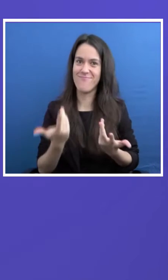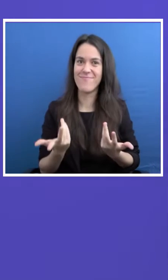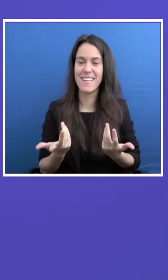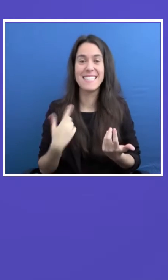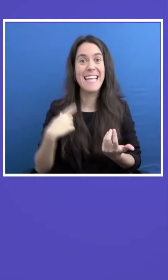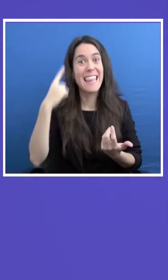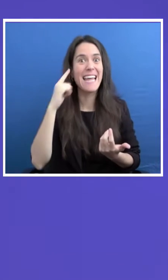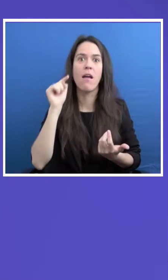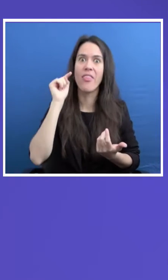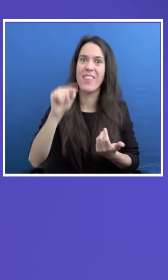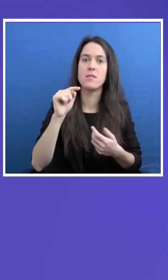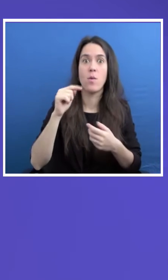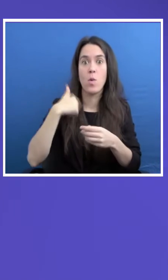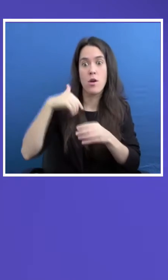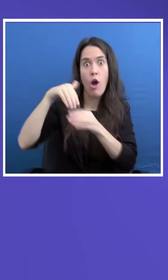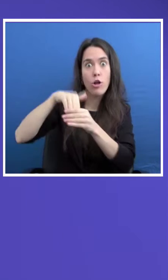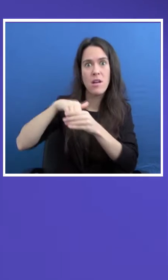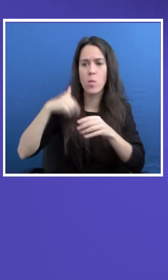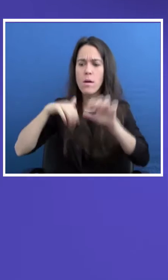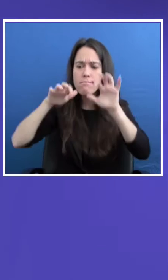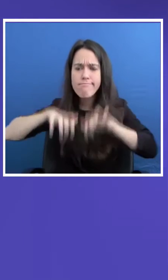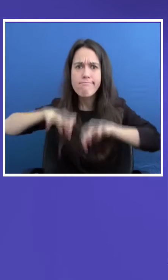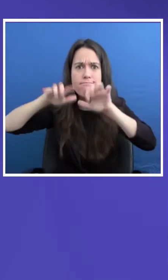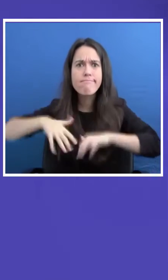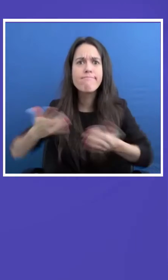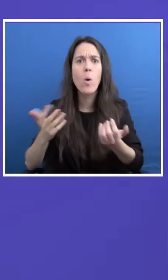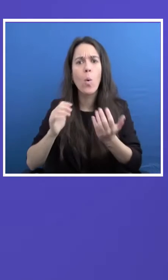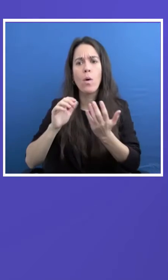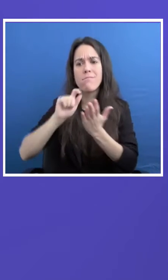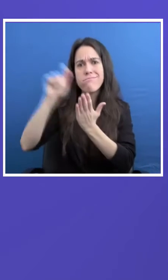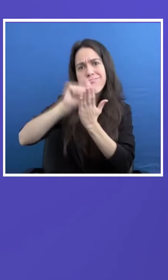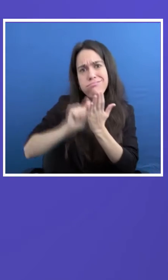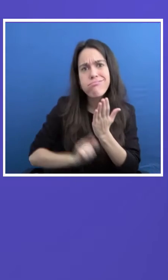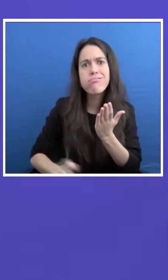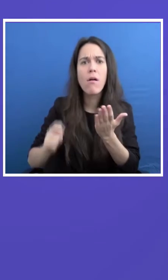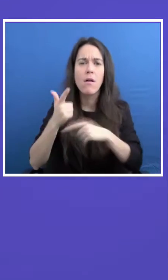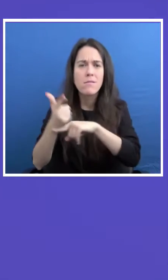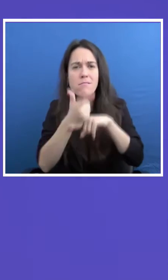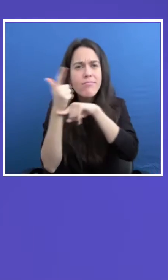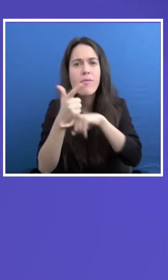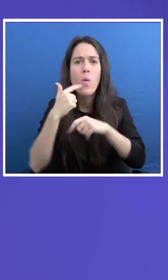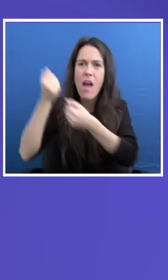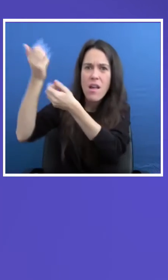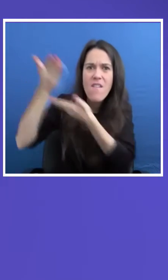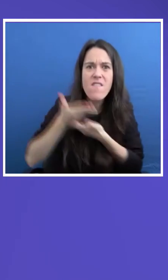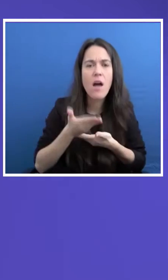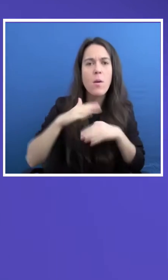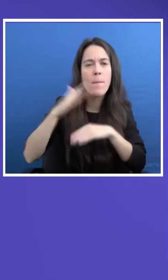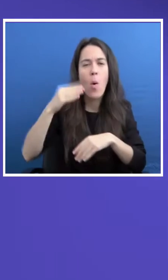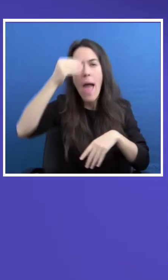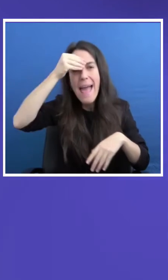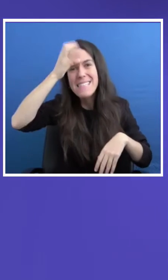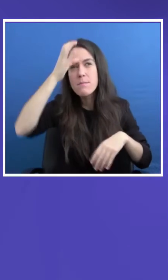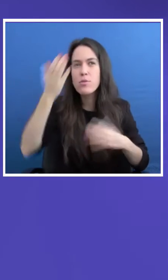we produce. We can, of course, invite more female experts, analysts, wherever we find them, to make also those